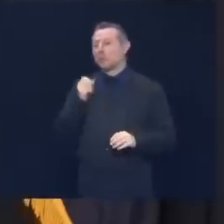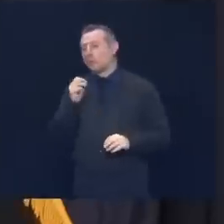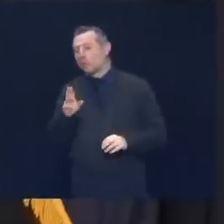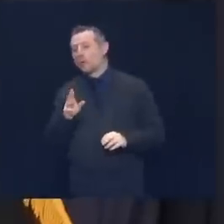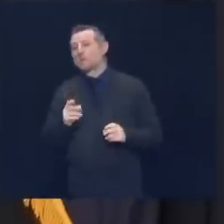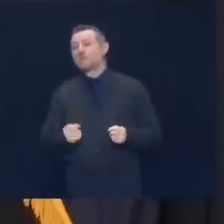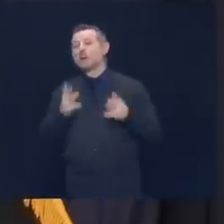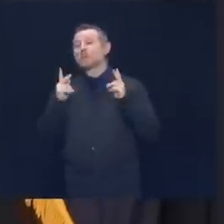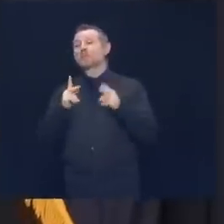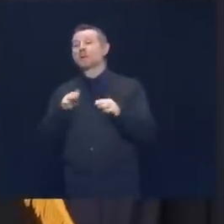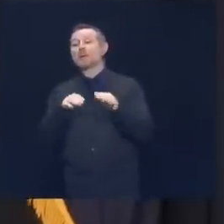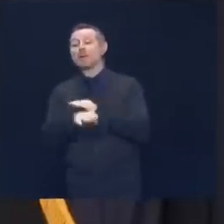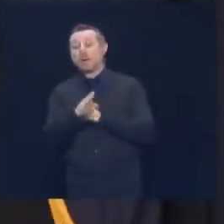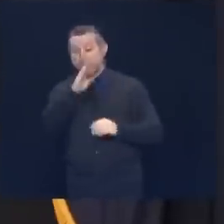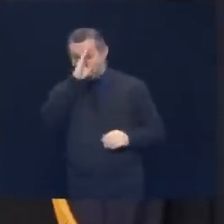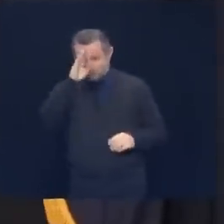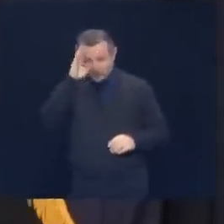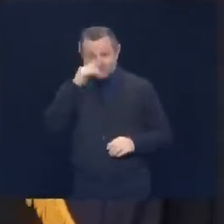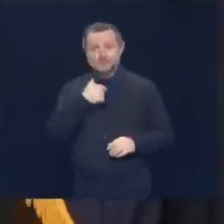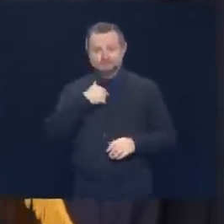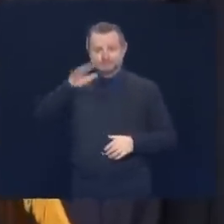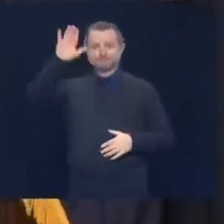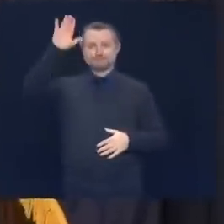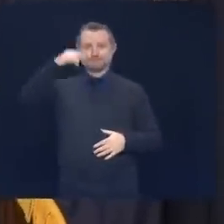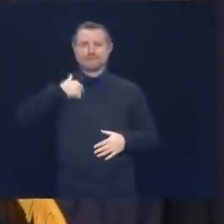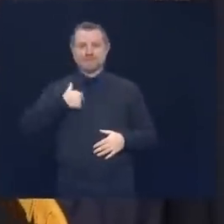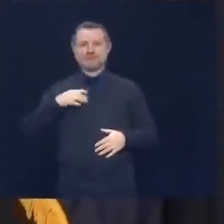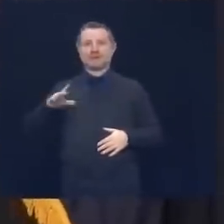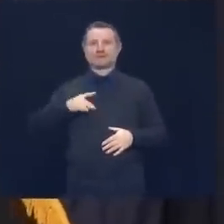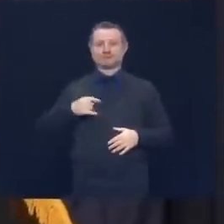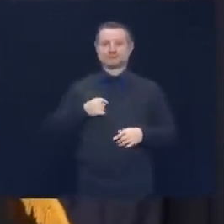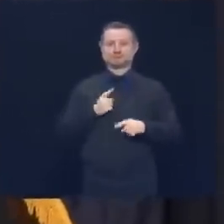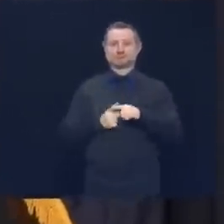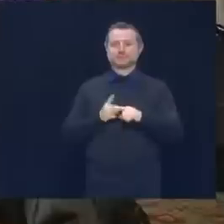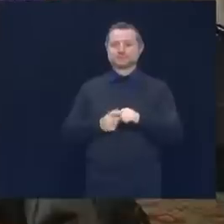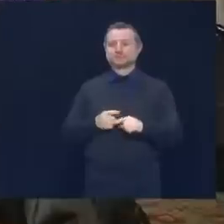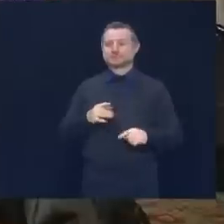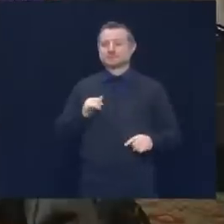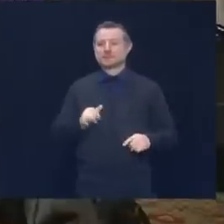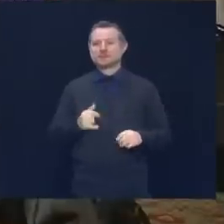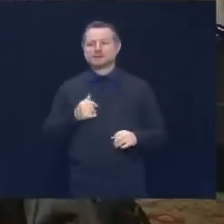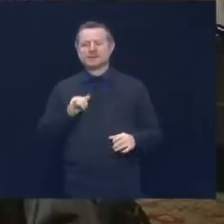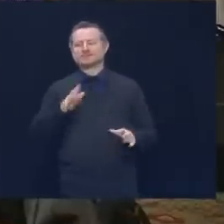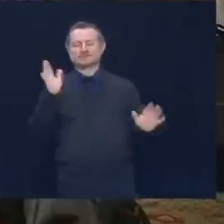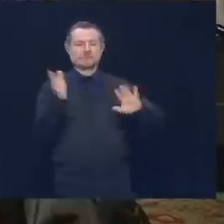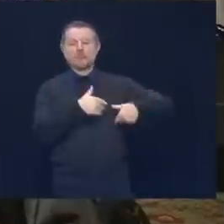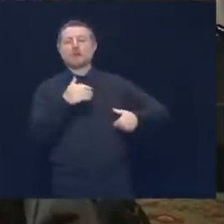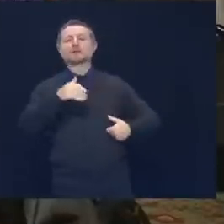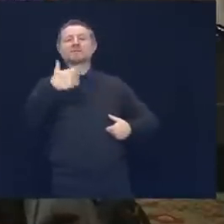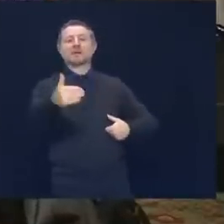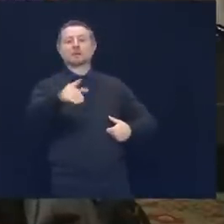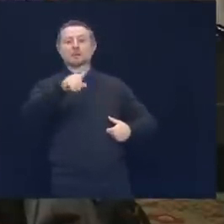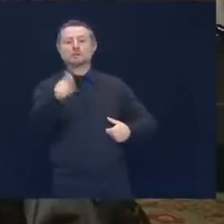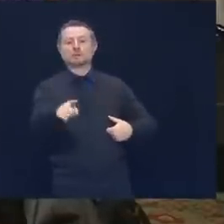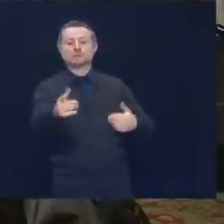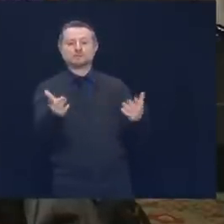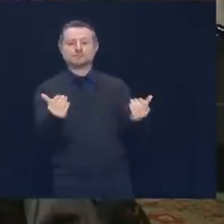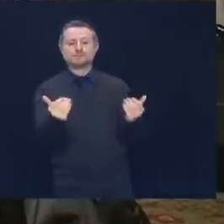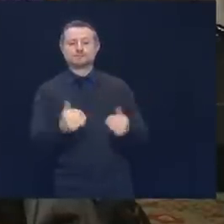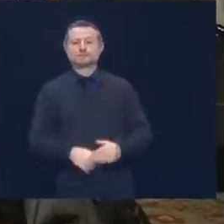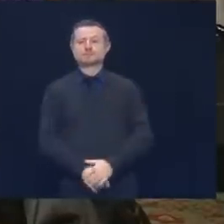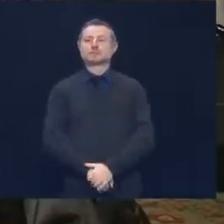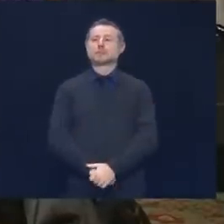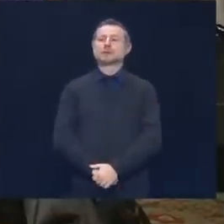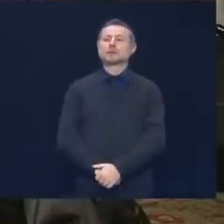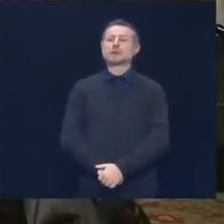into the hospital and say, I'm sick. Next question. I was wondering, I had asked